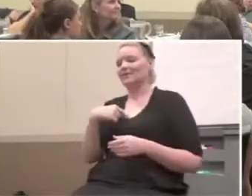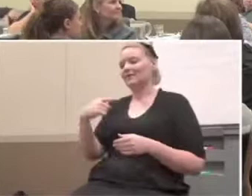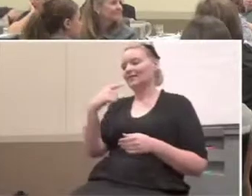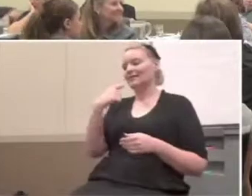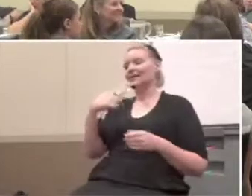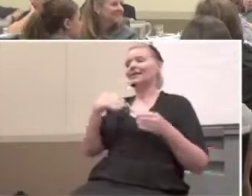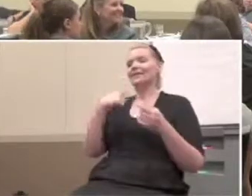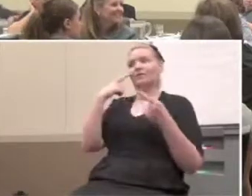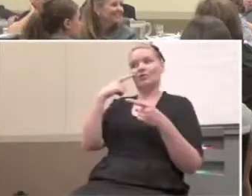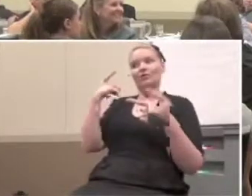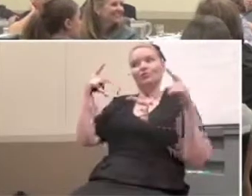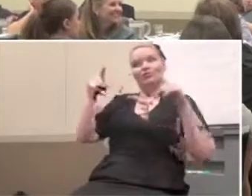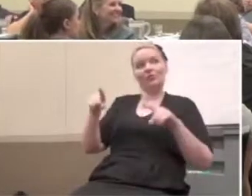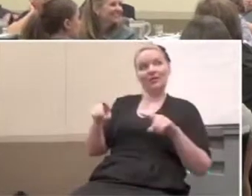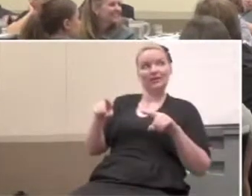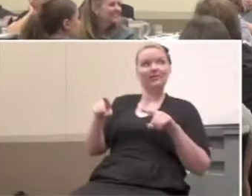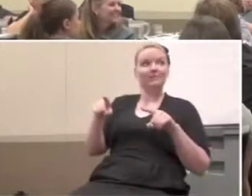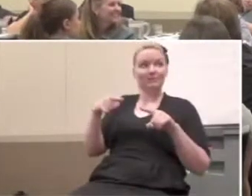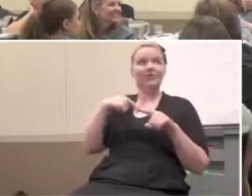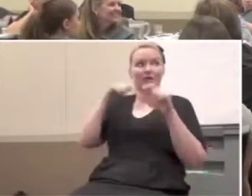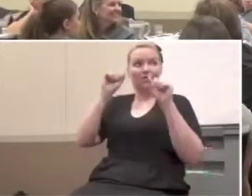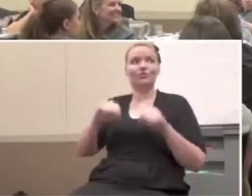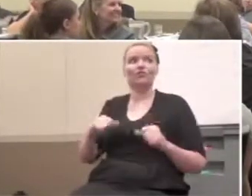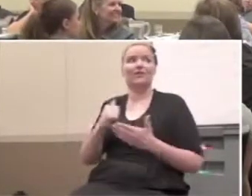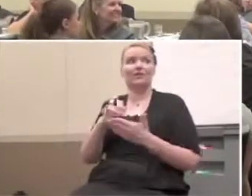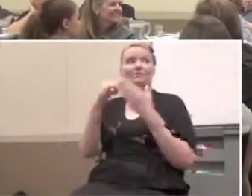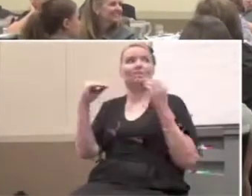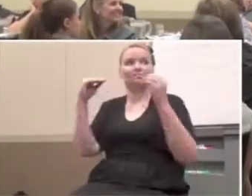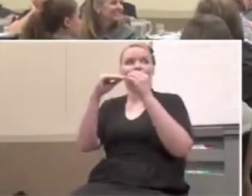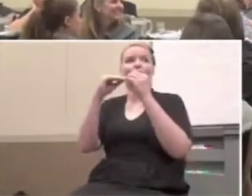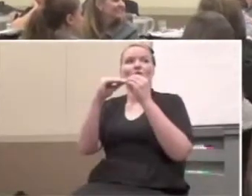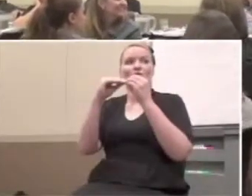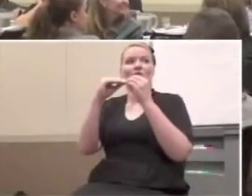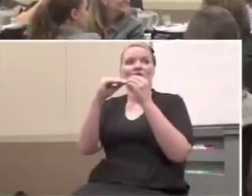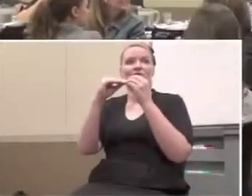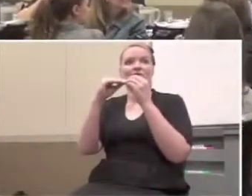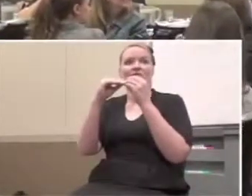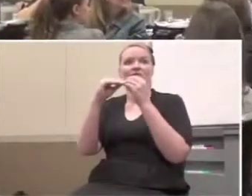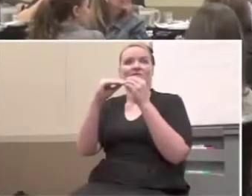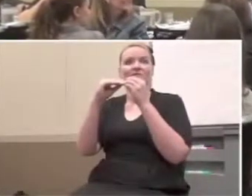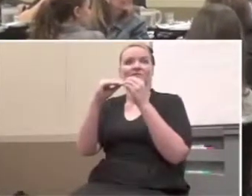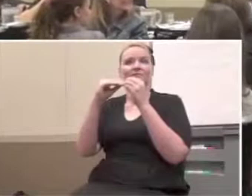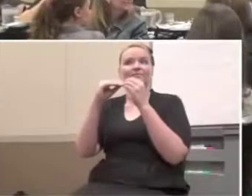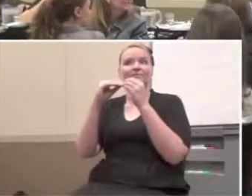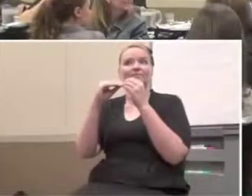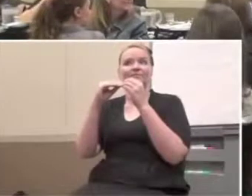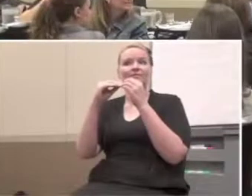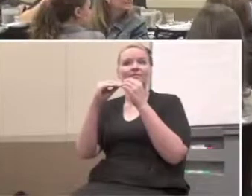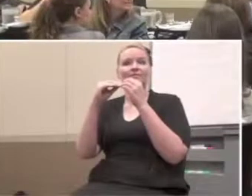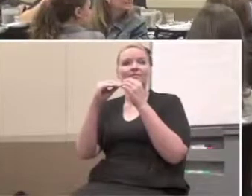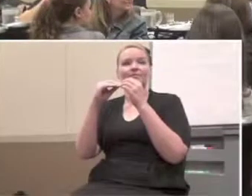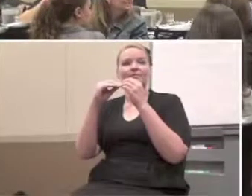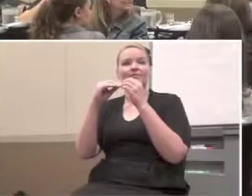agree that I could help out more. And